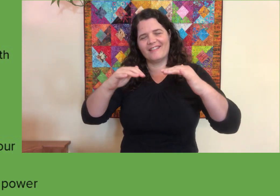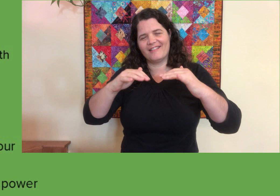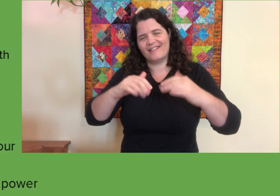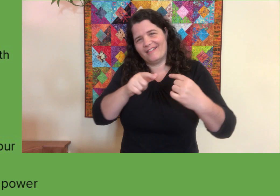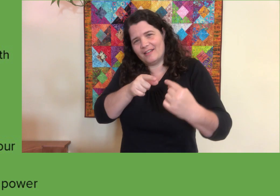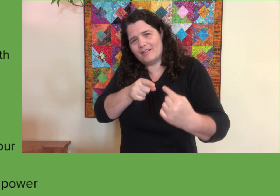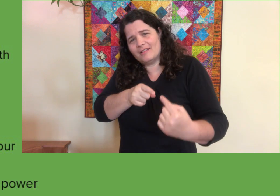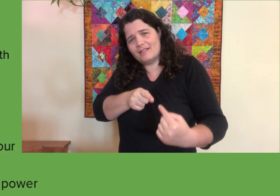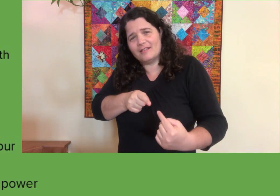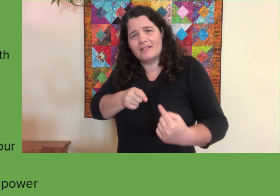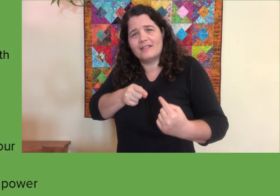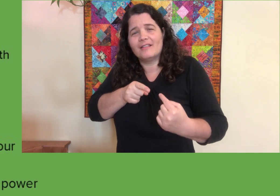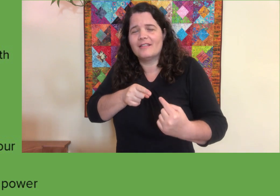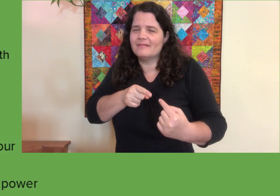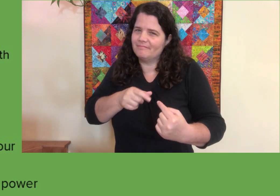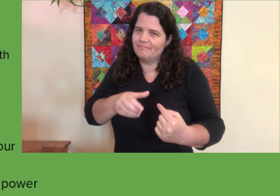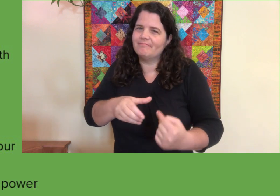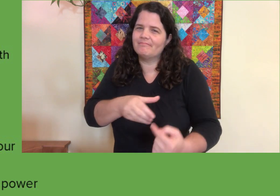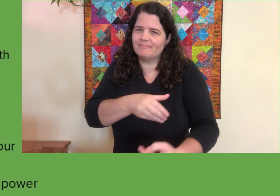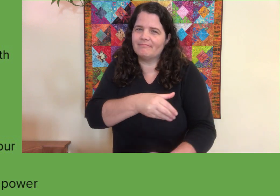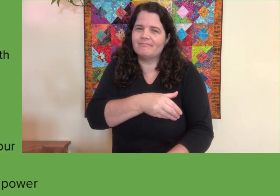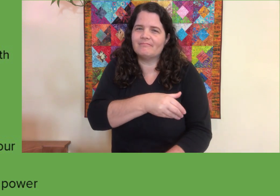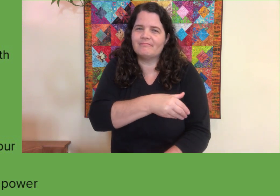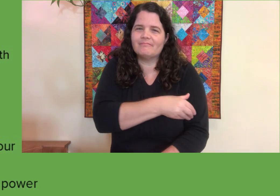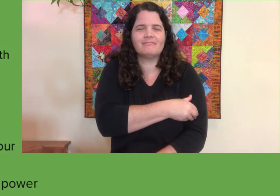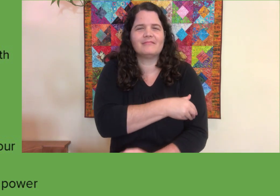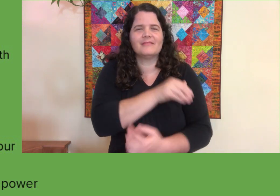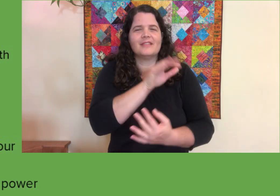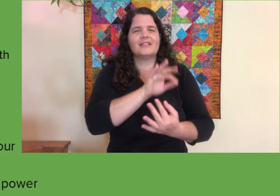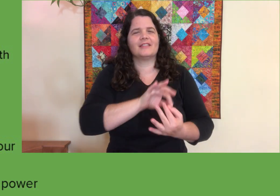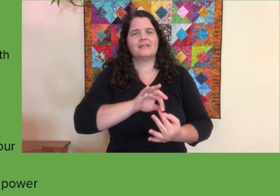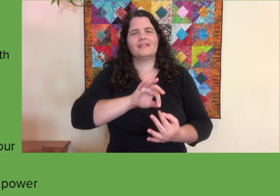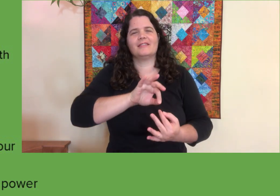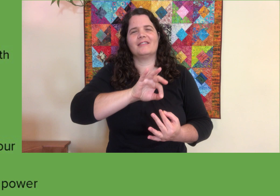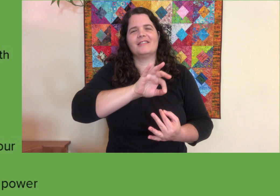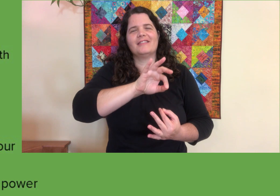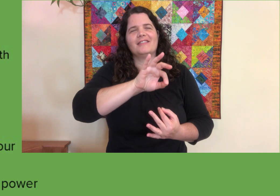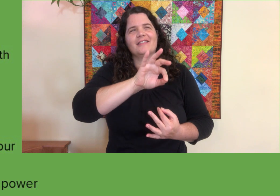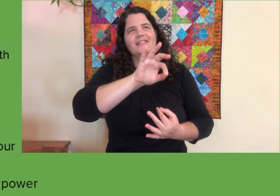gathered here in the struggle and the power,